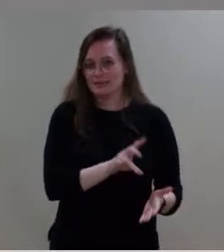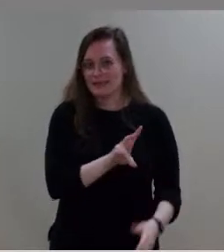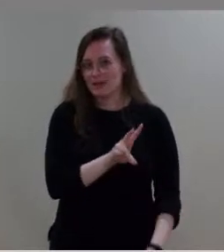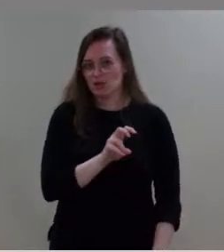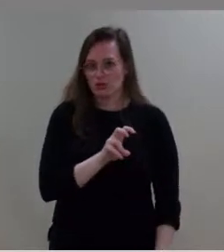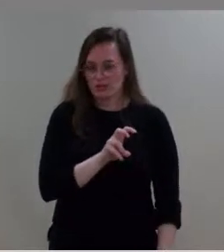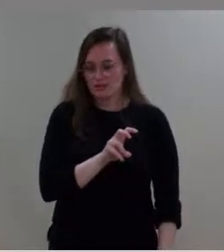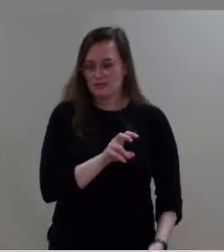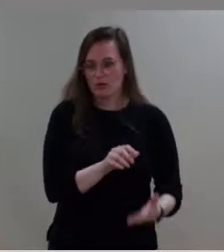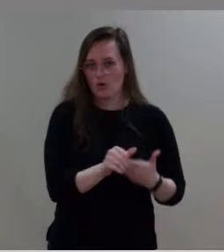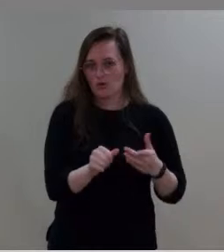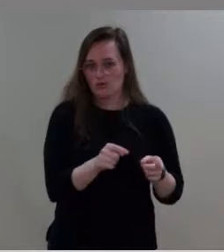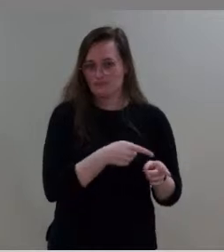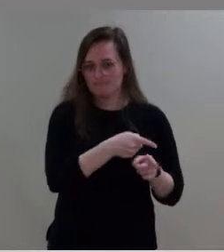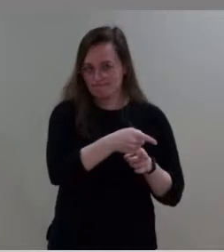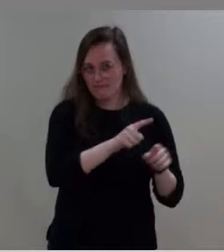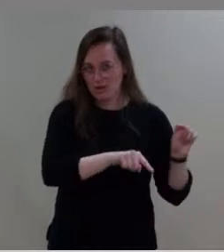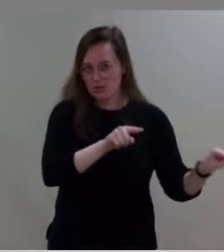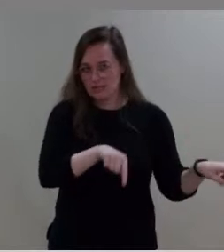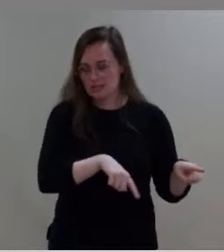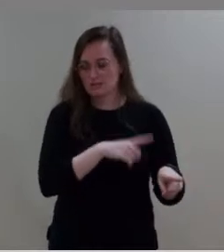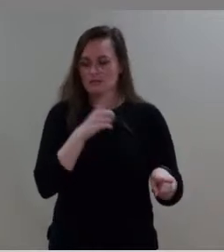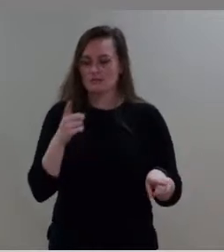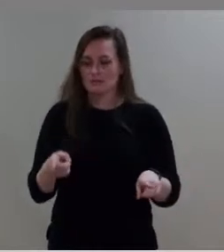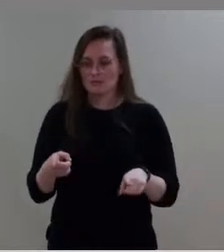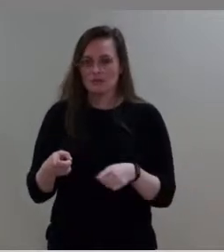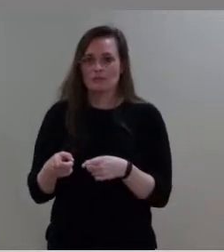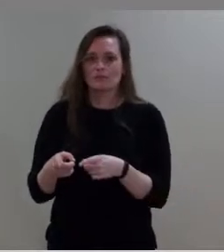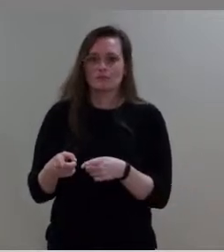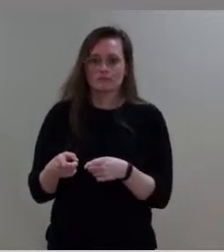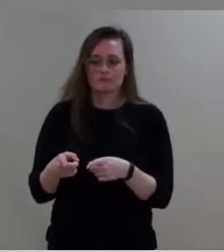$868,700, and further, TBR